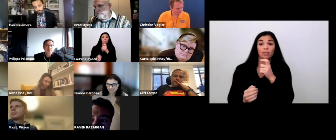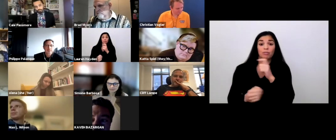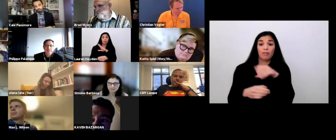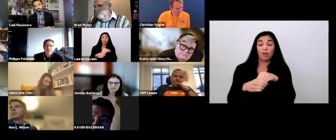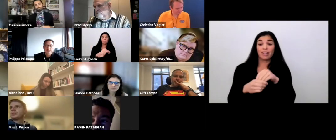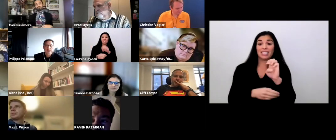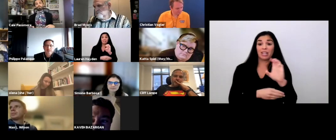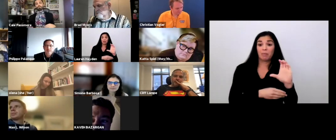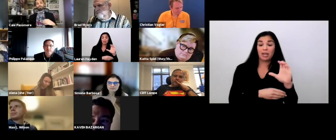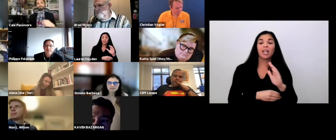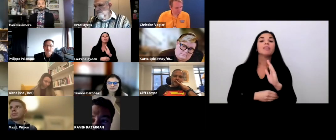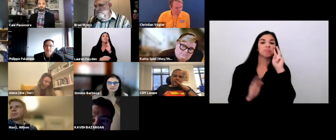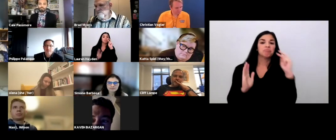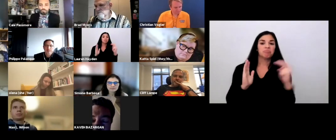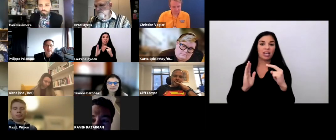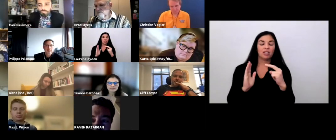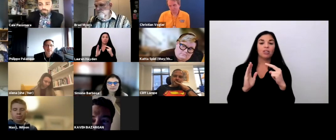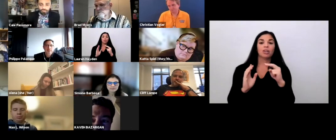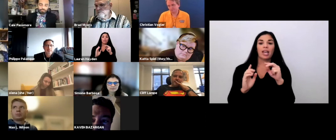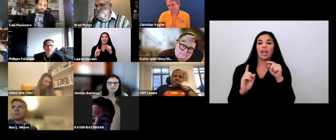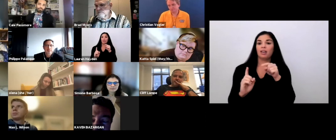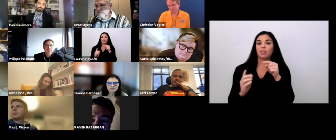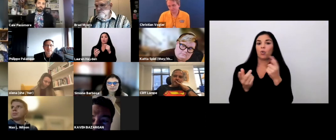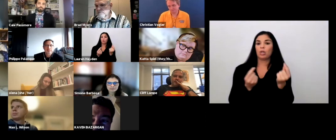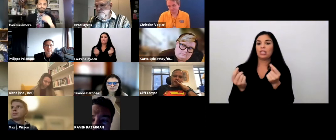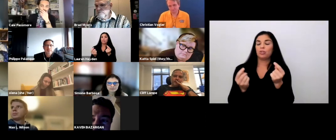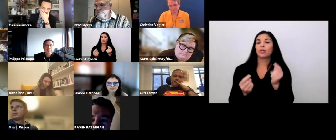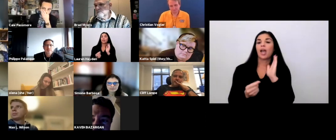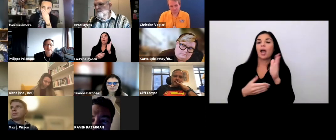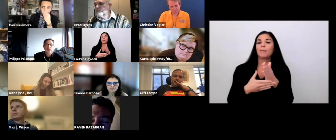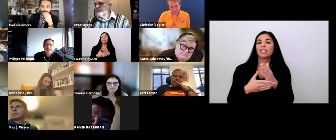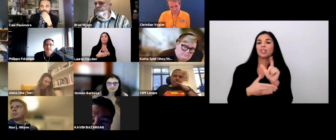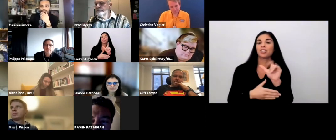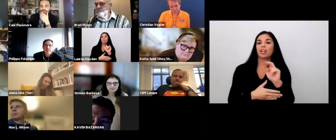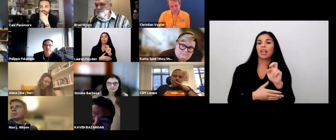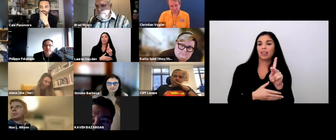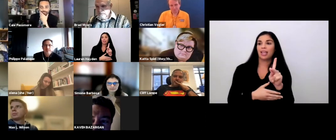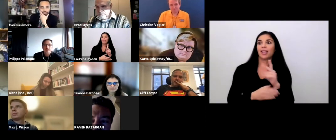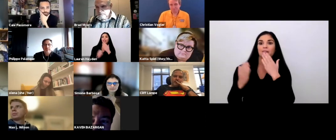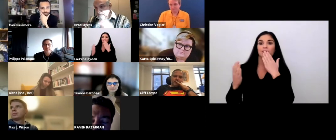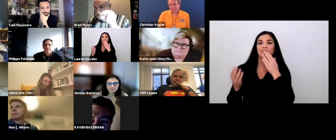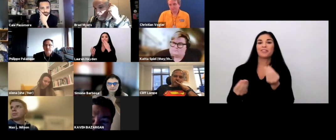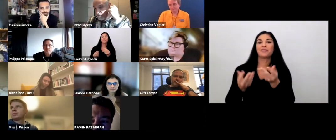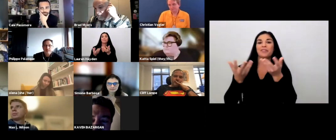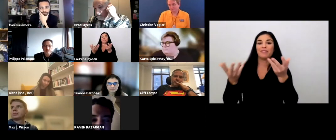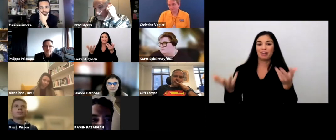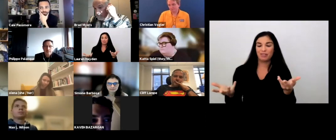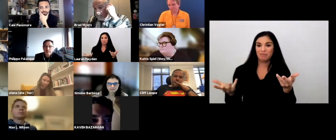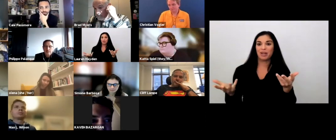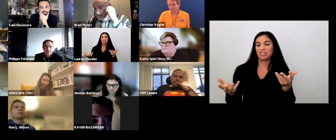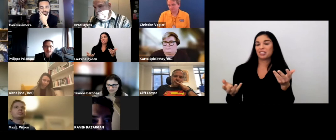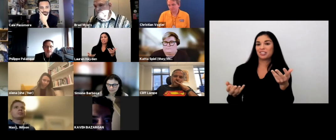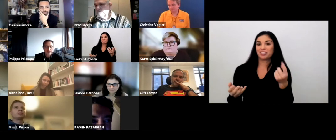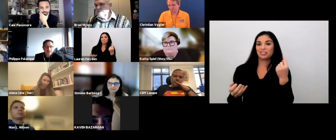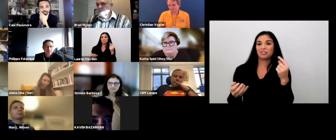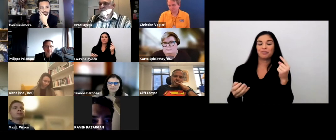have a look at what Rosenfield Media is doing. I'm going to share the link in the discussion, and thank you very much for